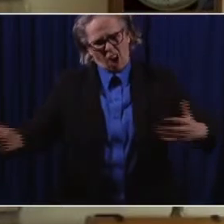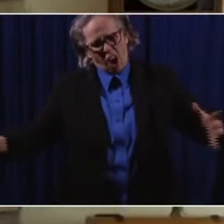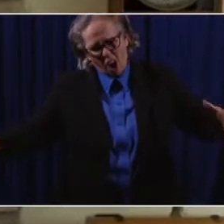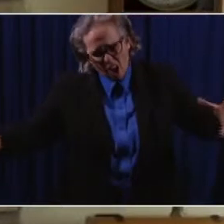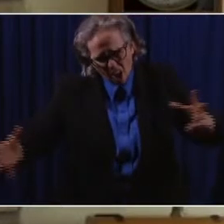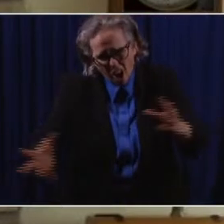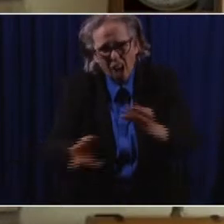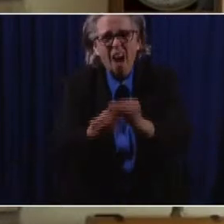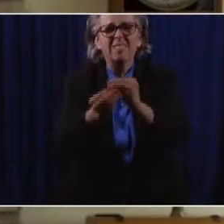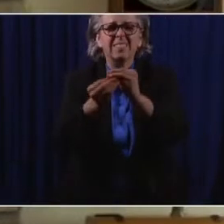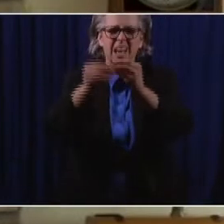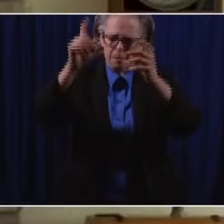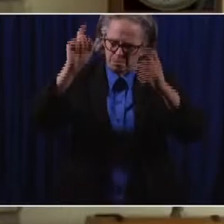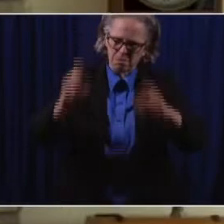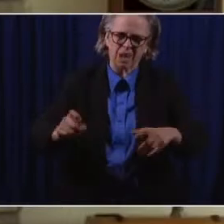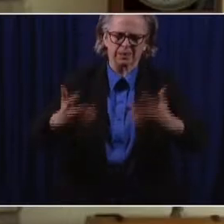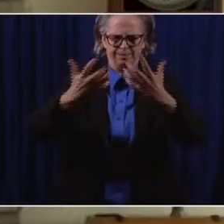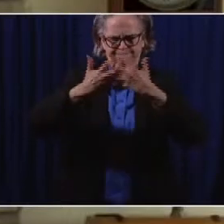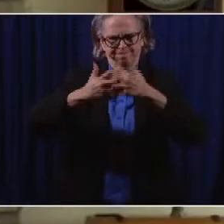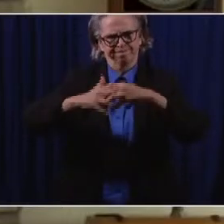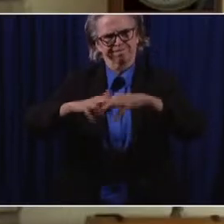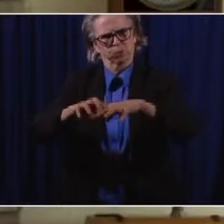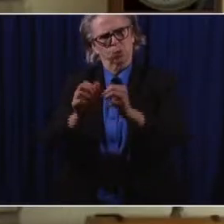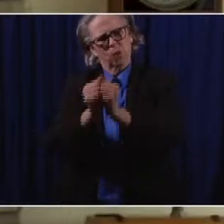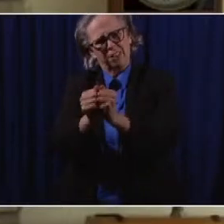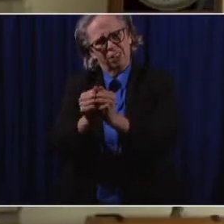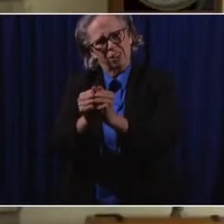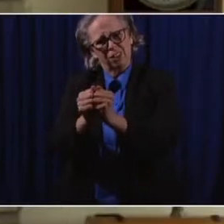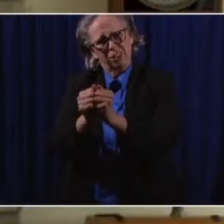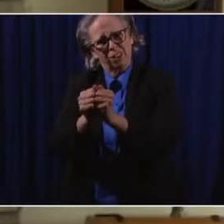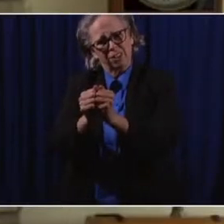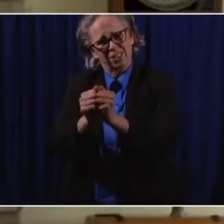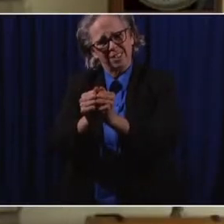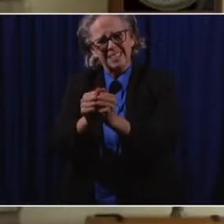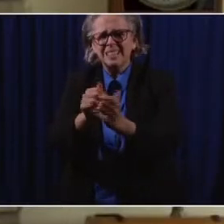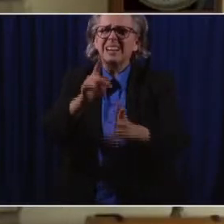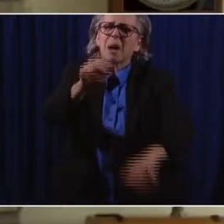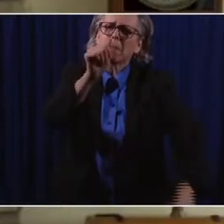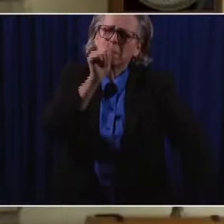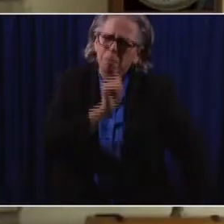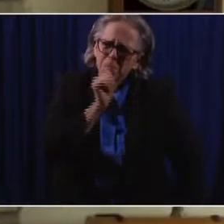to live with this virus until the time when it is gone.